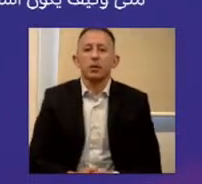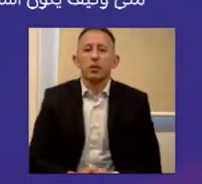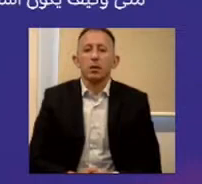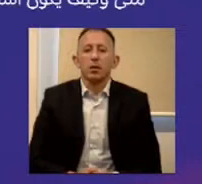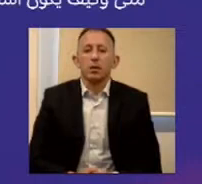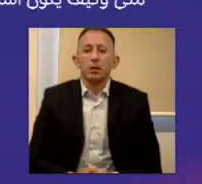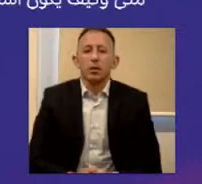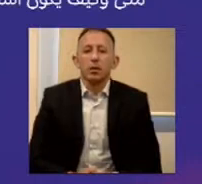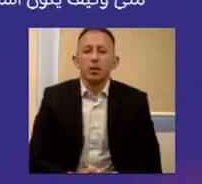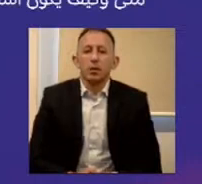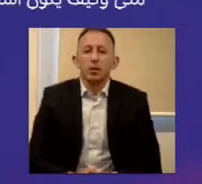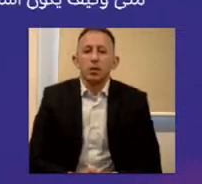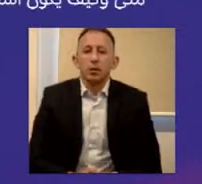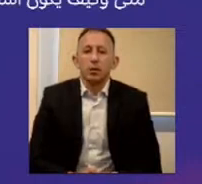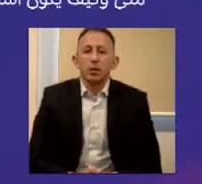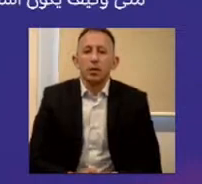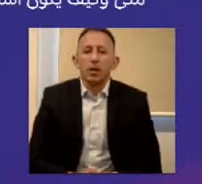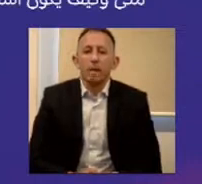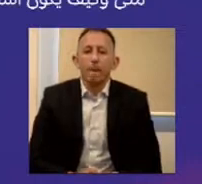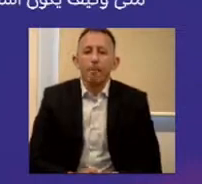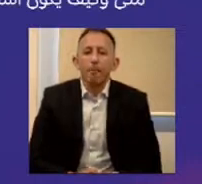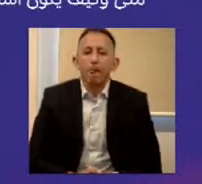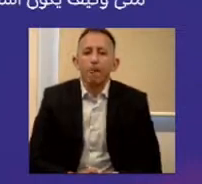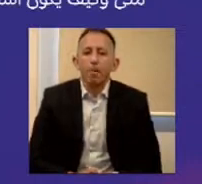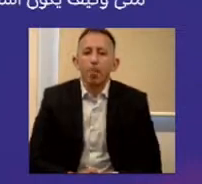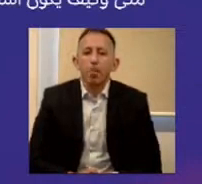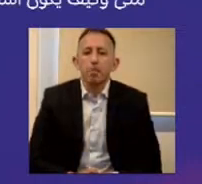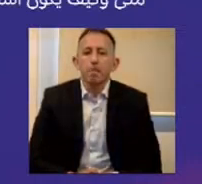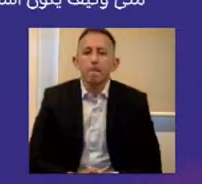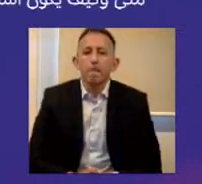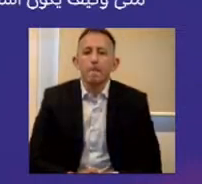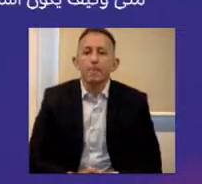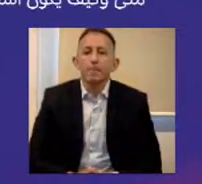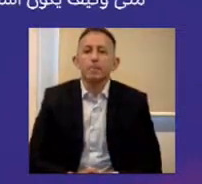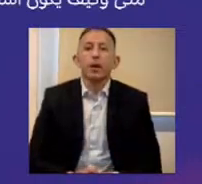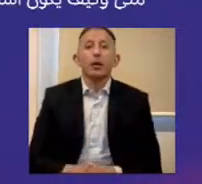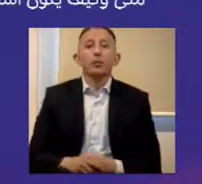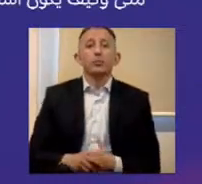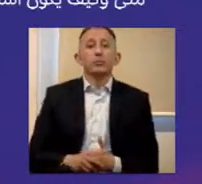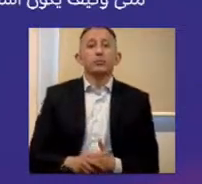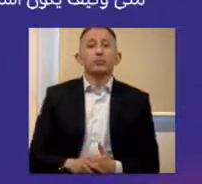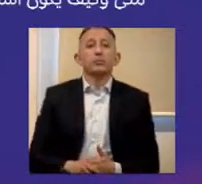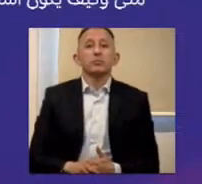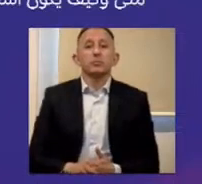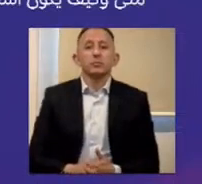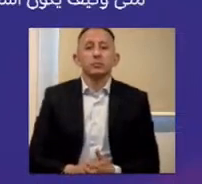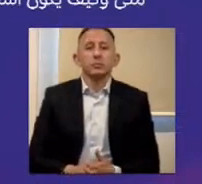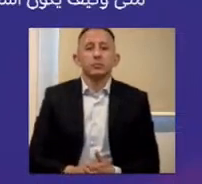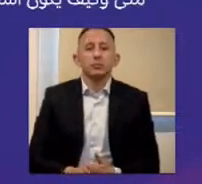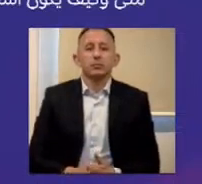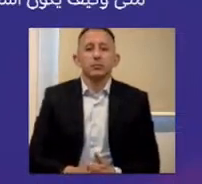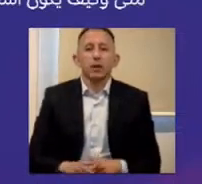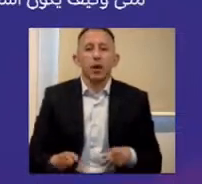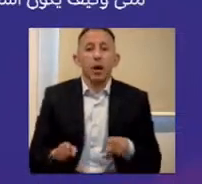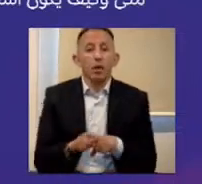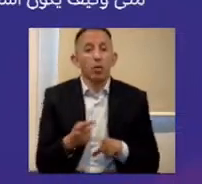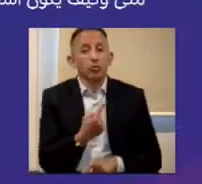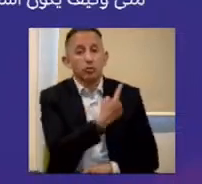honest. Peter is partnered with Tom, and Tom is dishonest. Is one of them honest person partnered with a dishonest